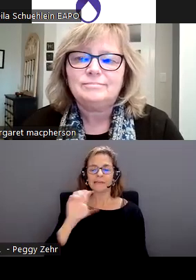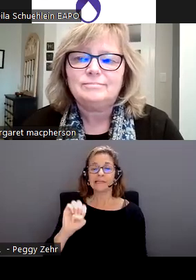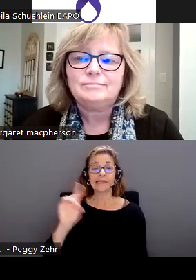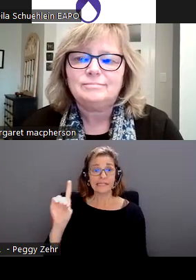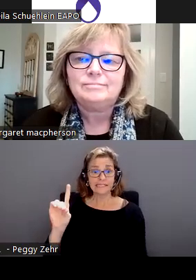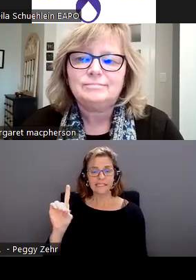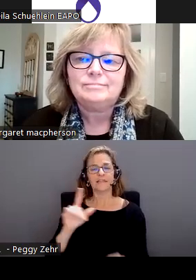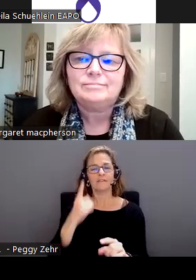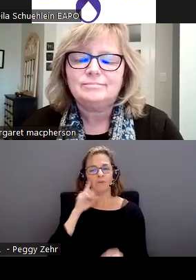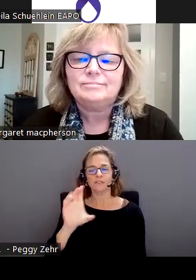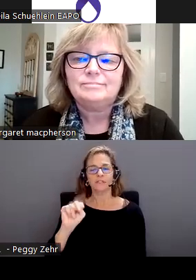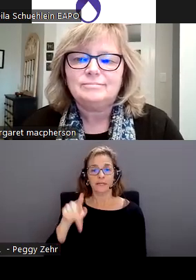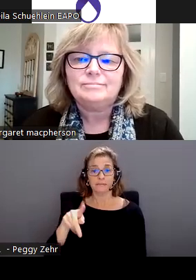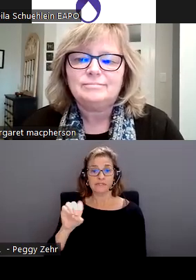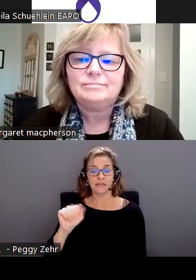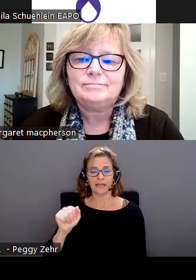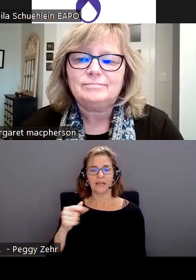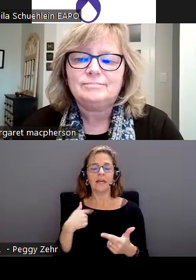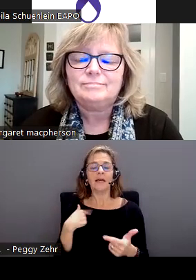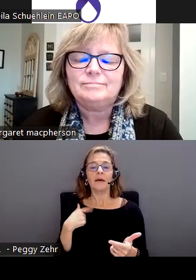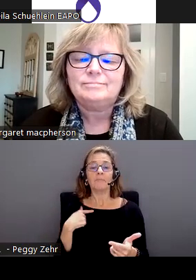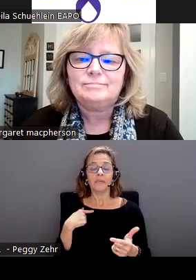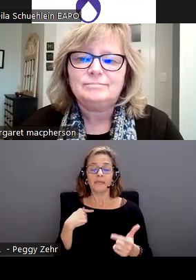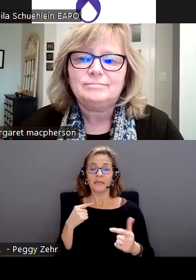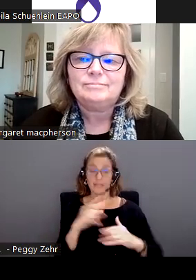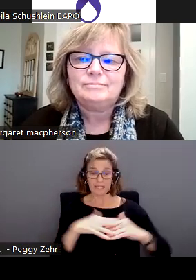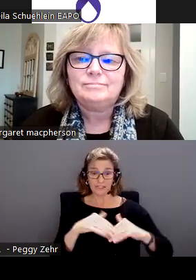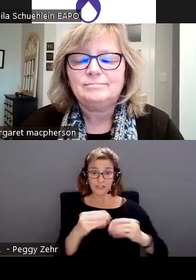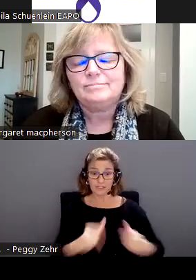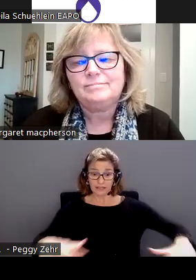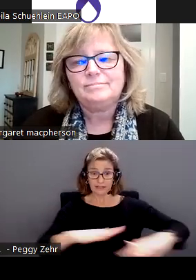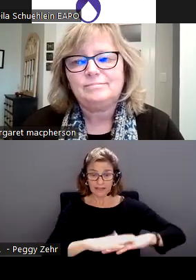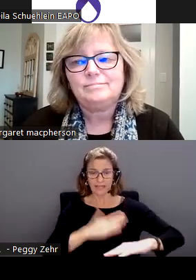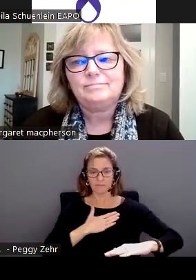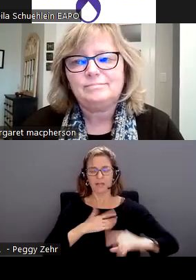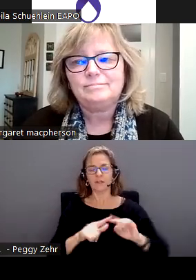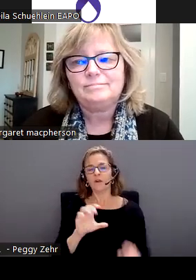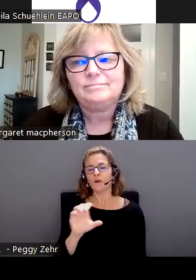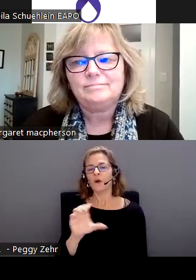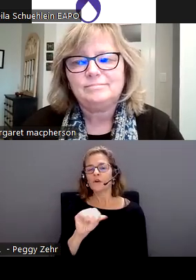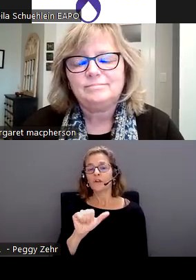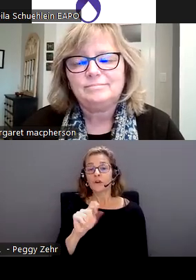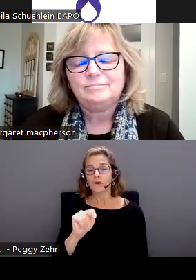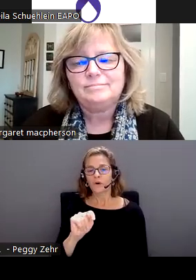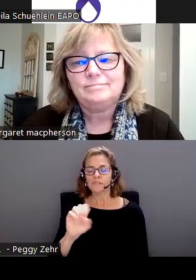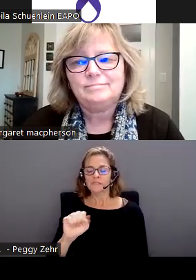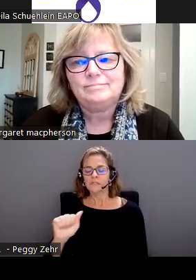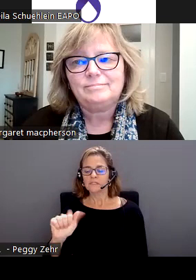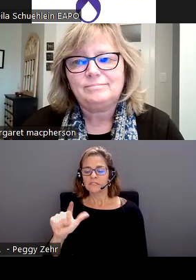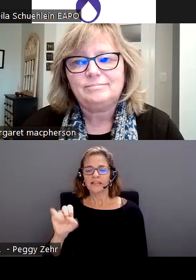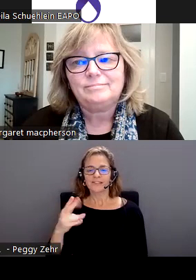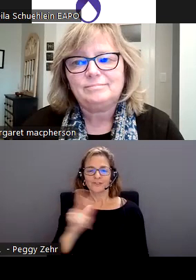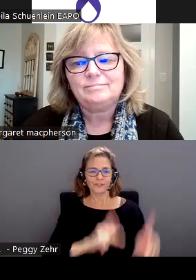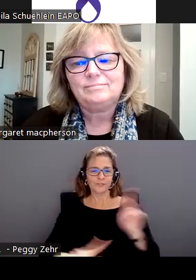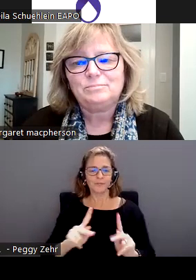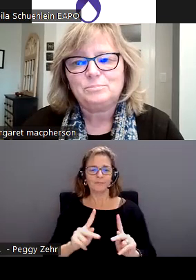and ancestral territory of the Coast Salish people, which includes the Musqueam, the Squamish, and the Tsleil-Waututh nations. Some of you will